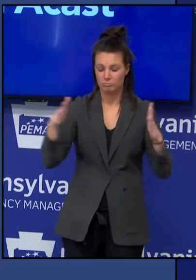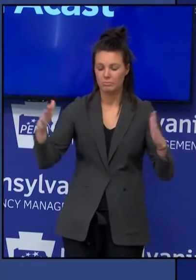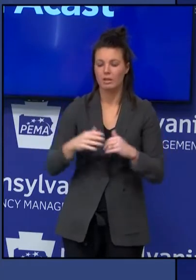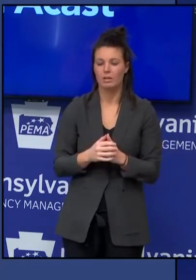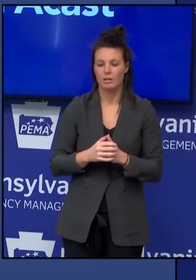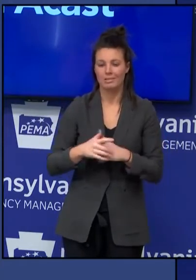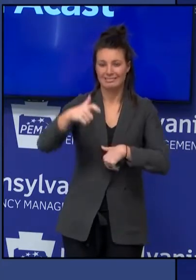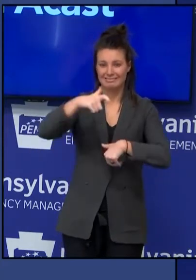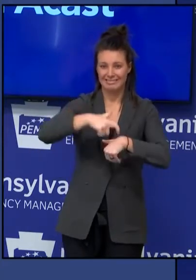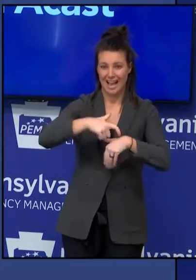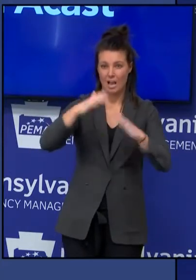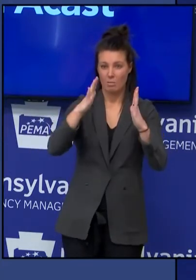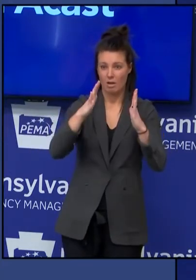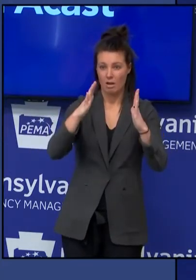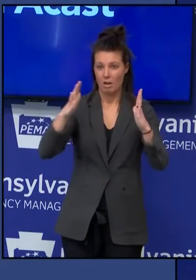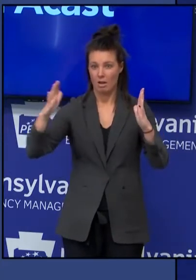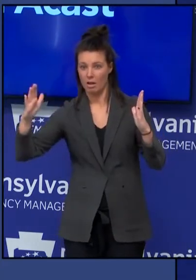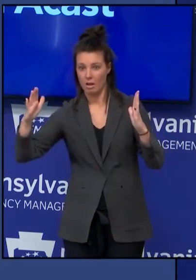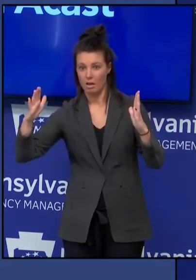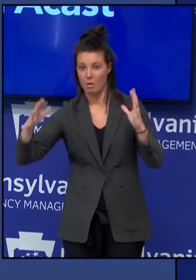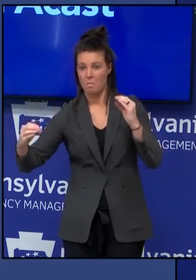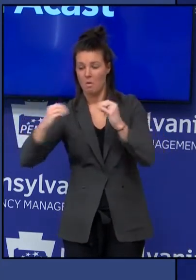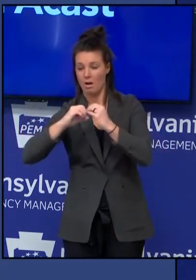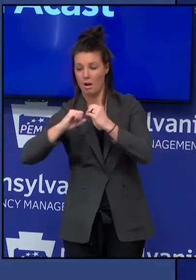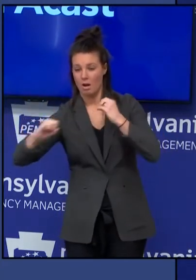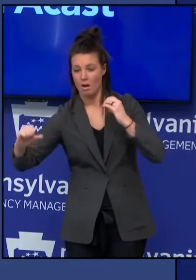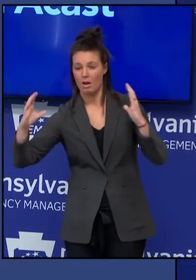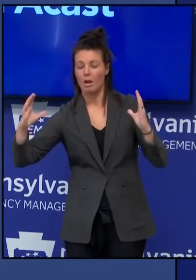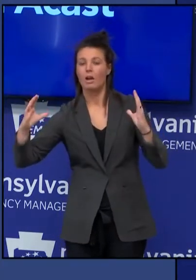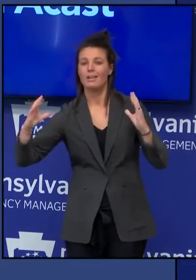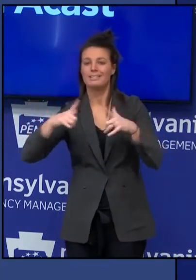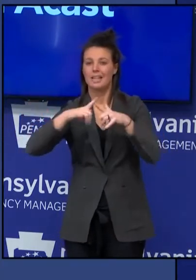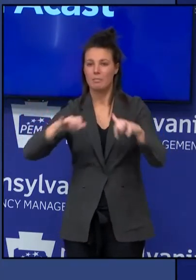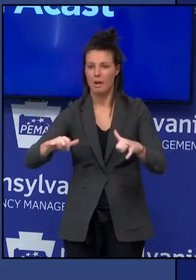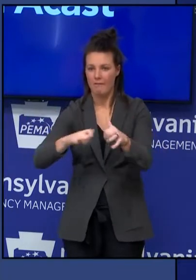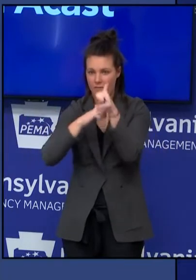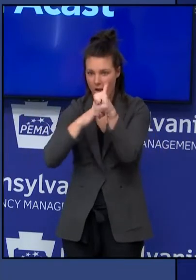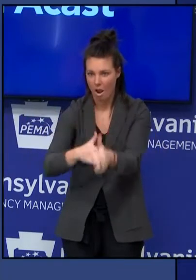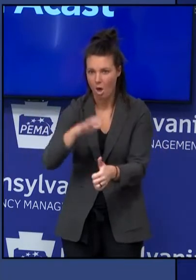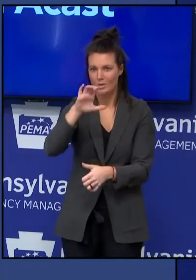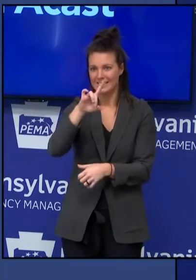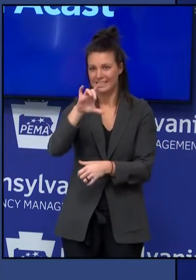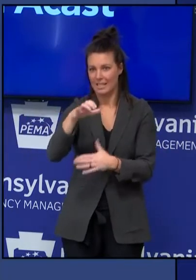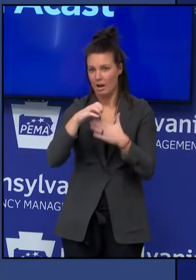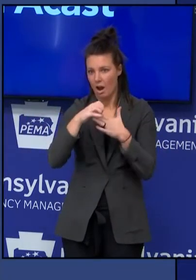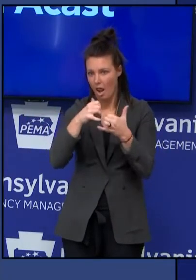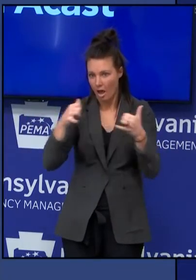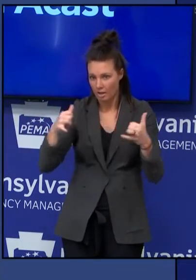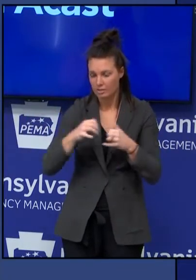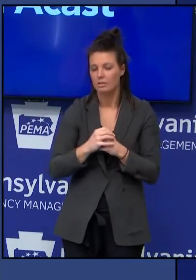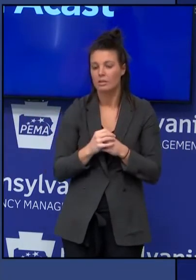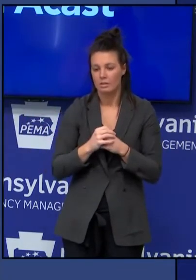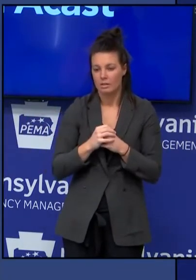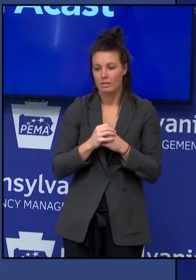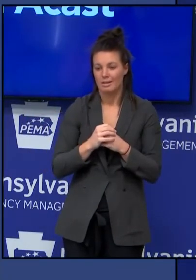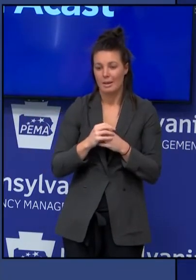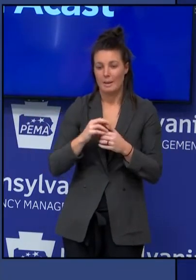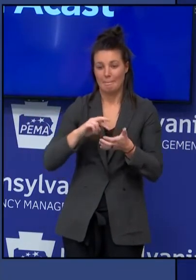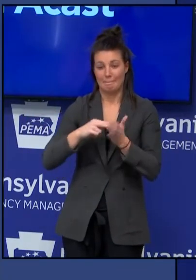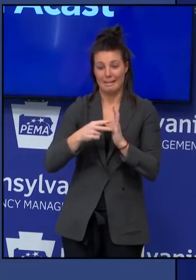By extending the time between doses while remaining within CDC guidelines, we